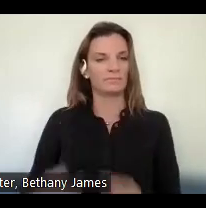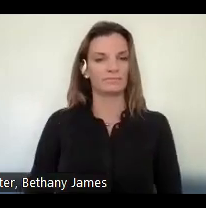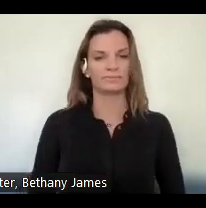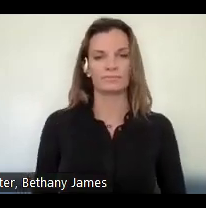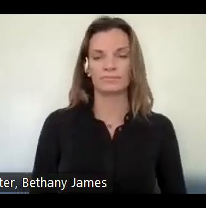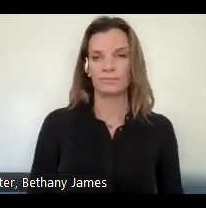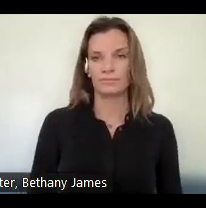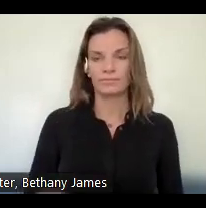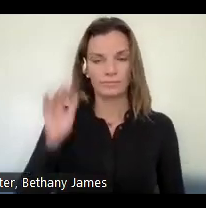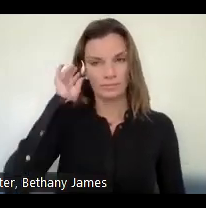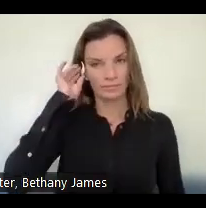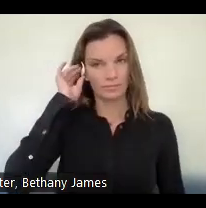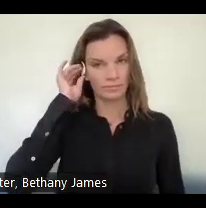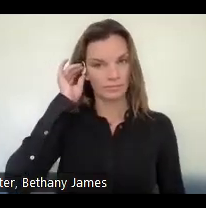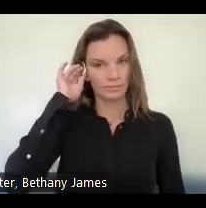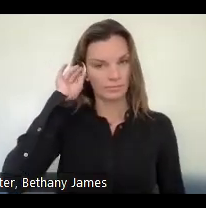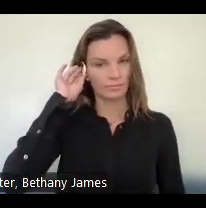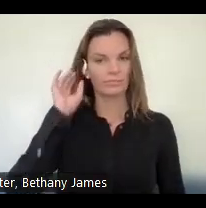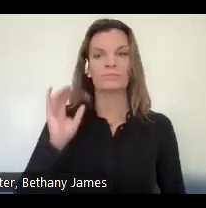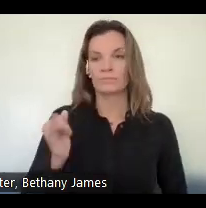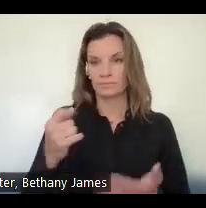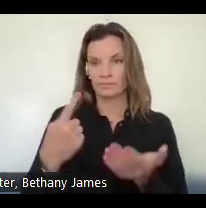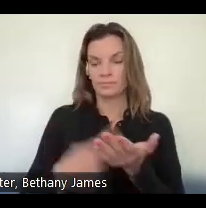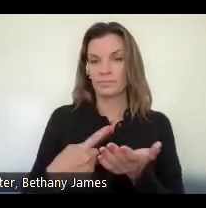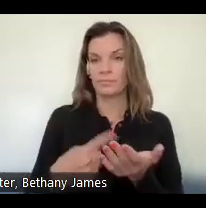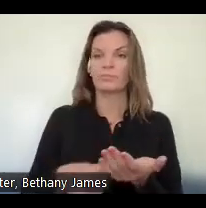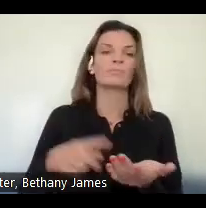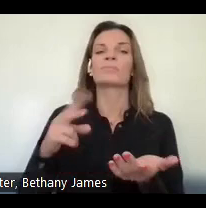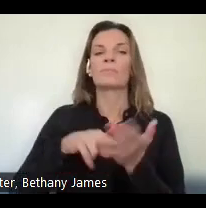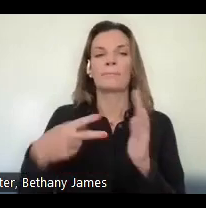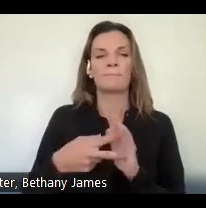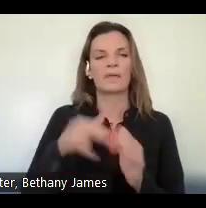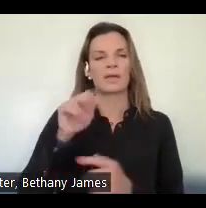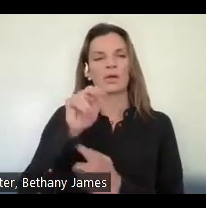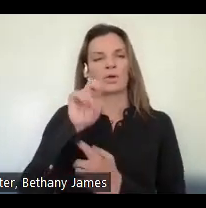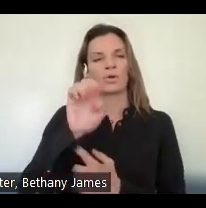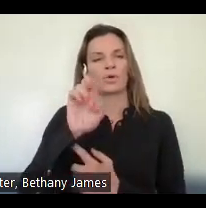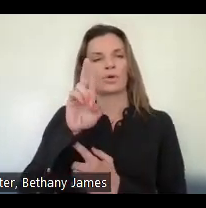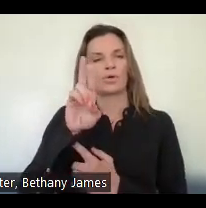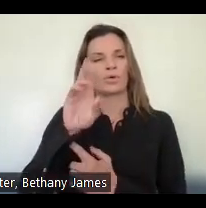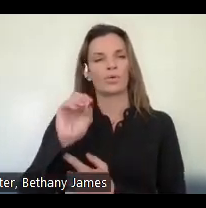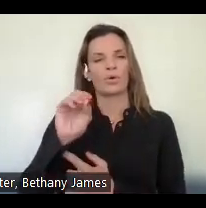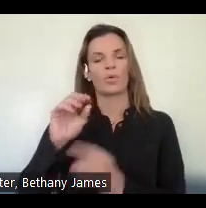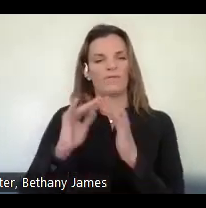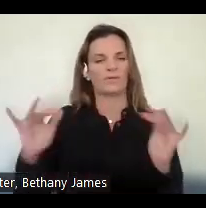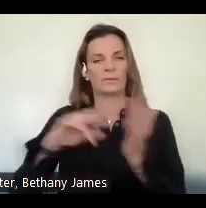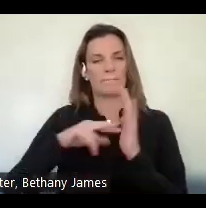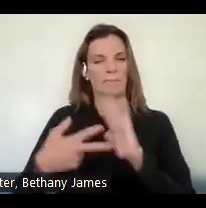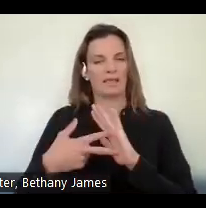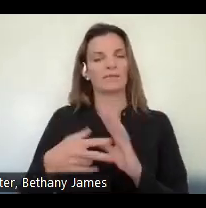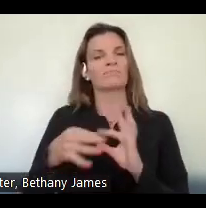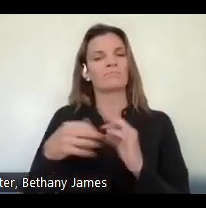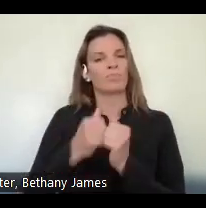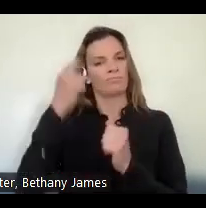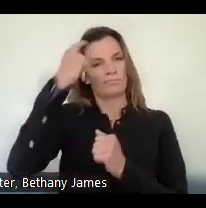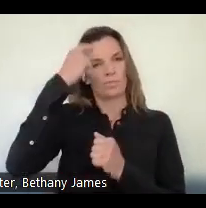Now we will begin to talk about what neurodiversity is. We are all very excited to bring awareness on an extremely